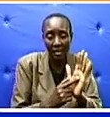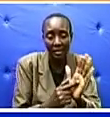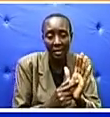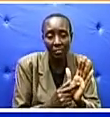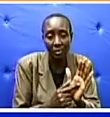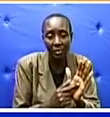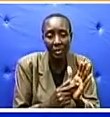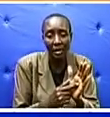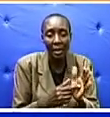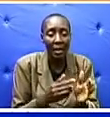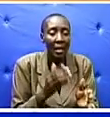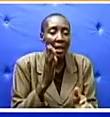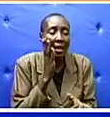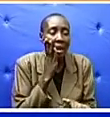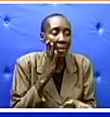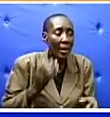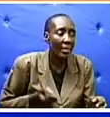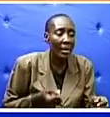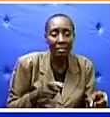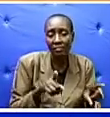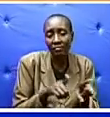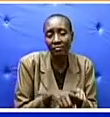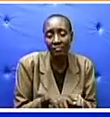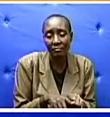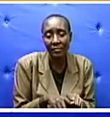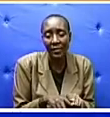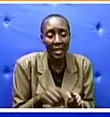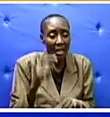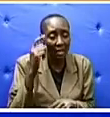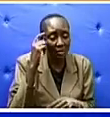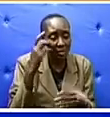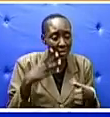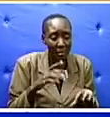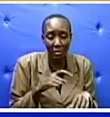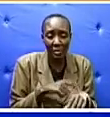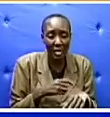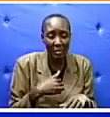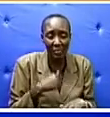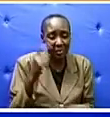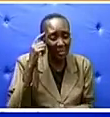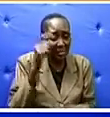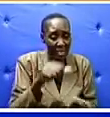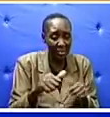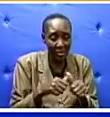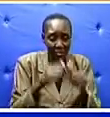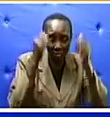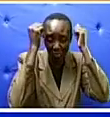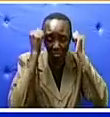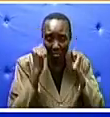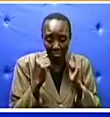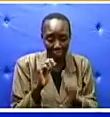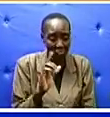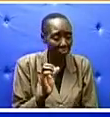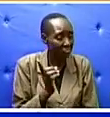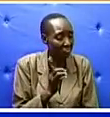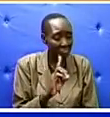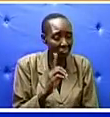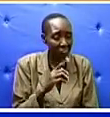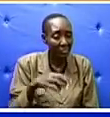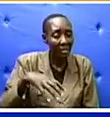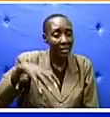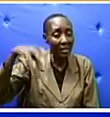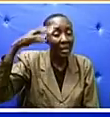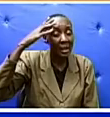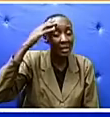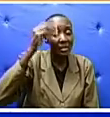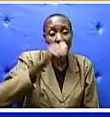And it has increased a lot, especially during the pandemic. Exactly. And you think these people have time to think about protection? They don't. That adult knows very